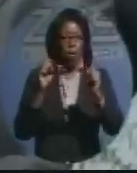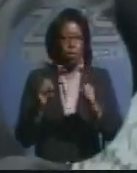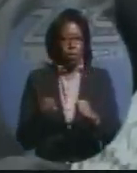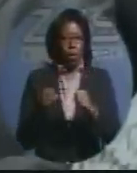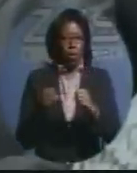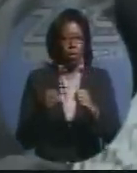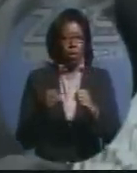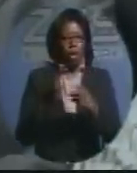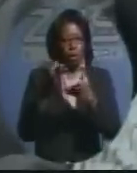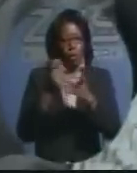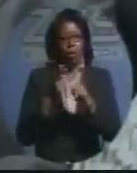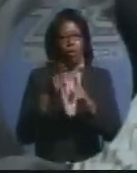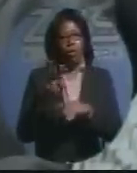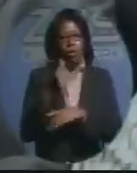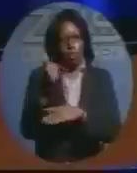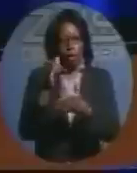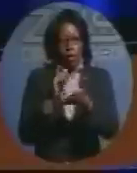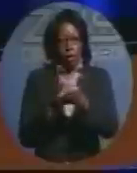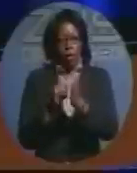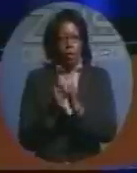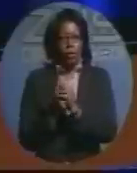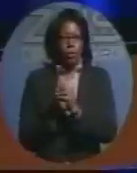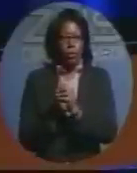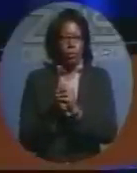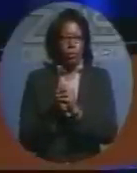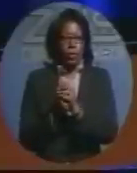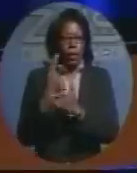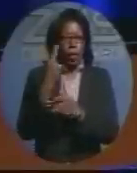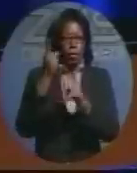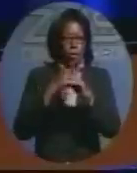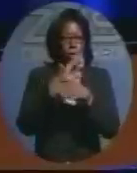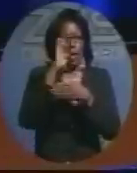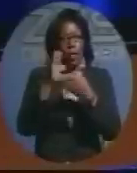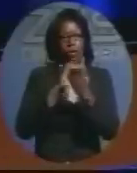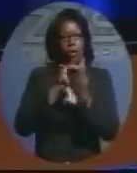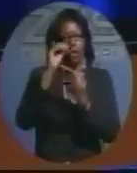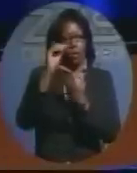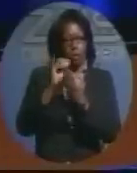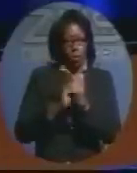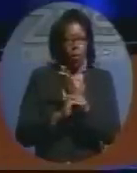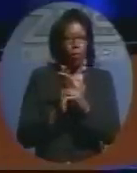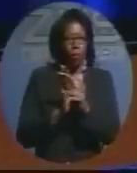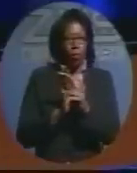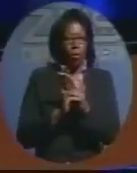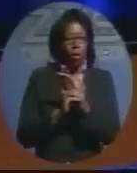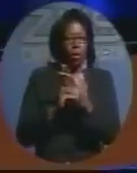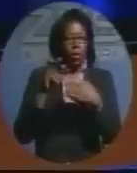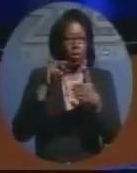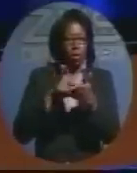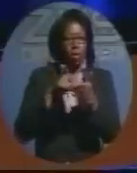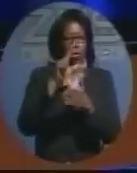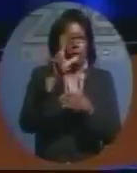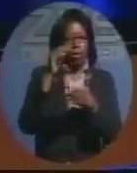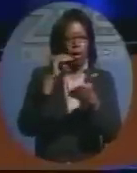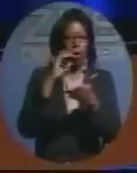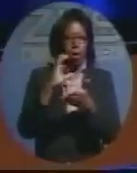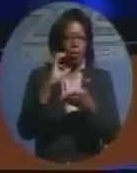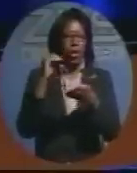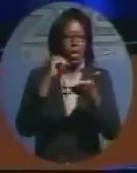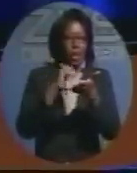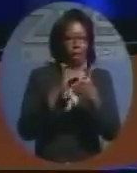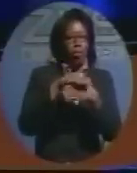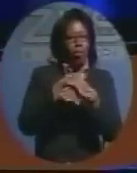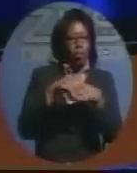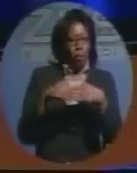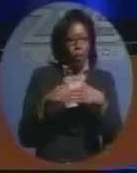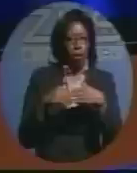seeking to remedy that situation. Now, up to the end of October, arrears stood at just over $330,000.